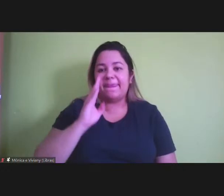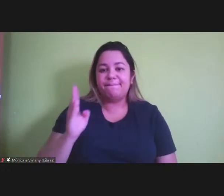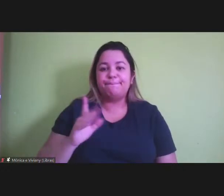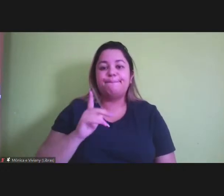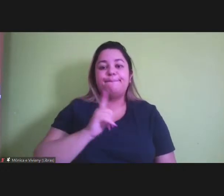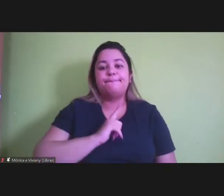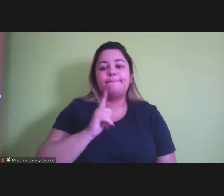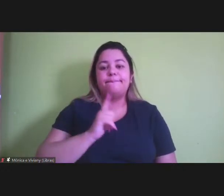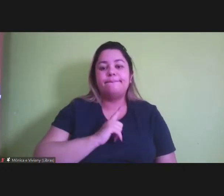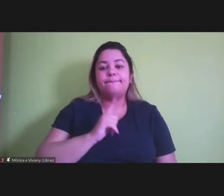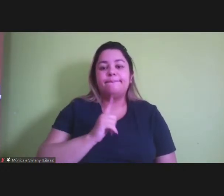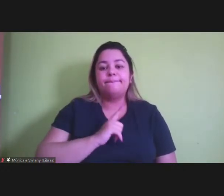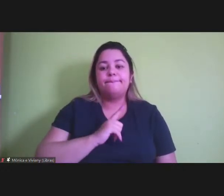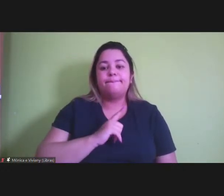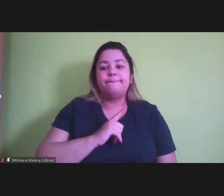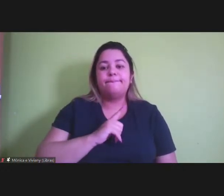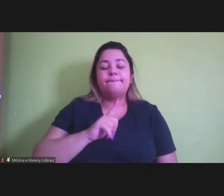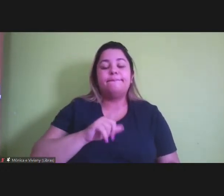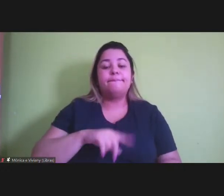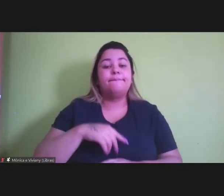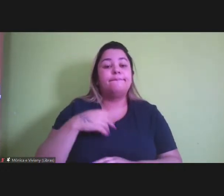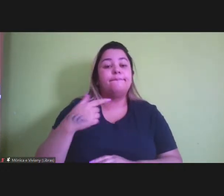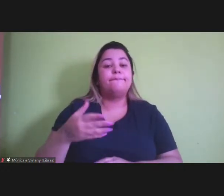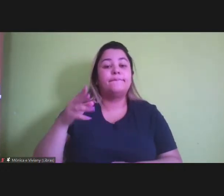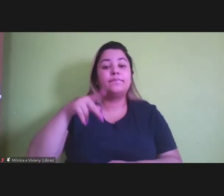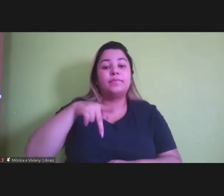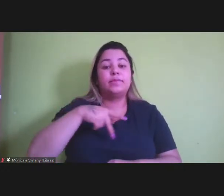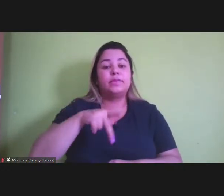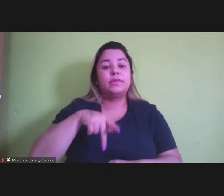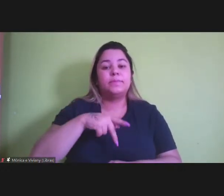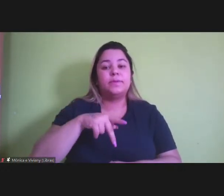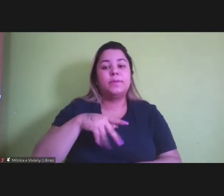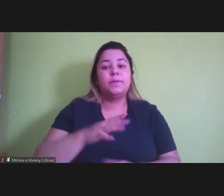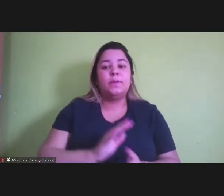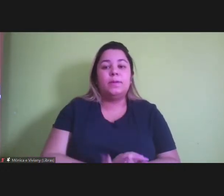And in Brazil, there are people from outside Brazil.